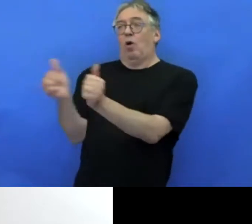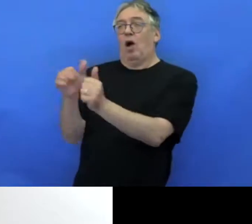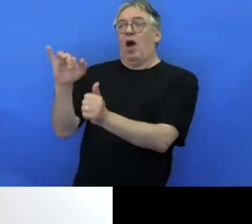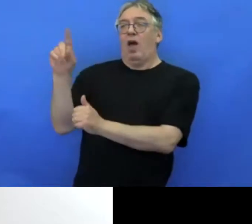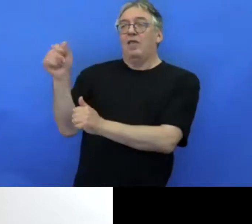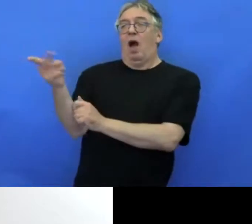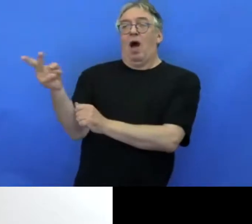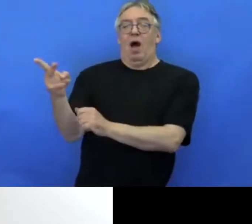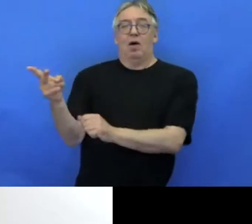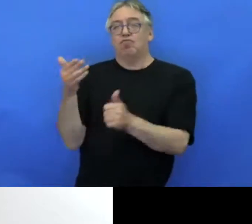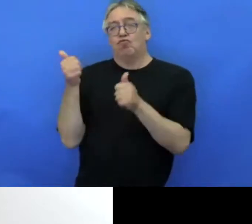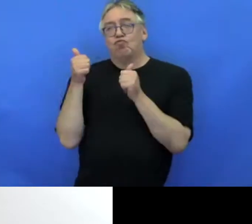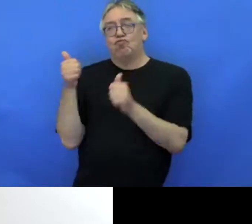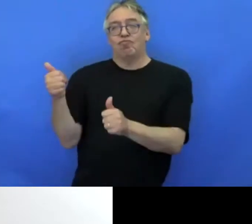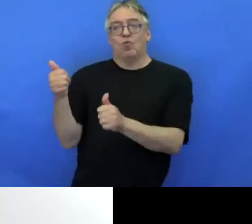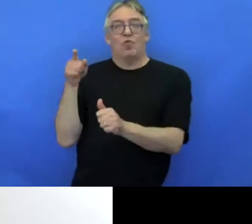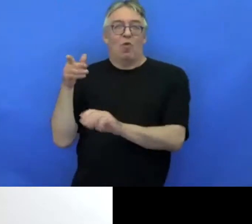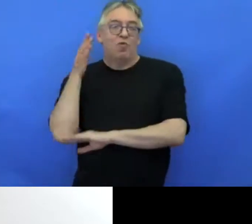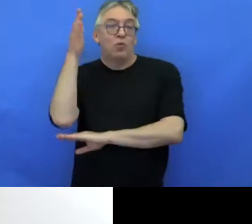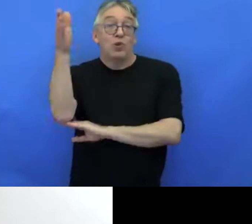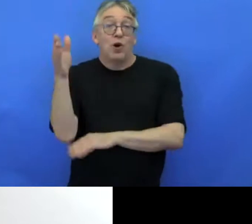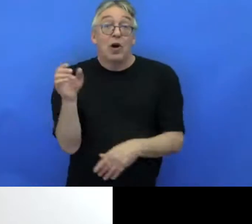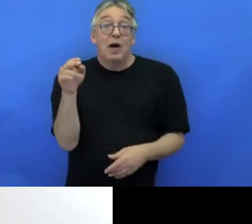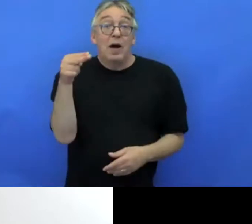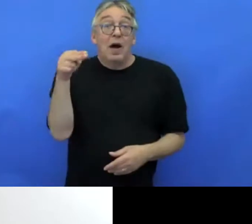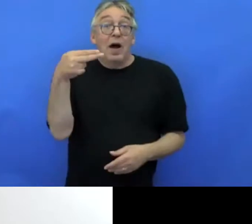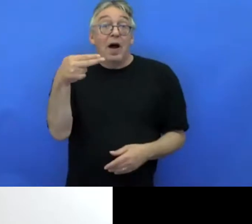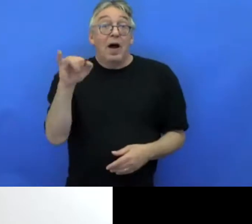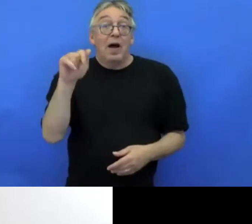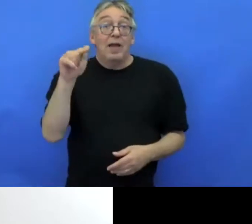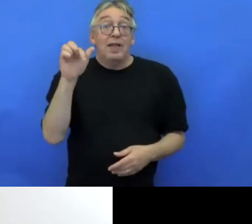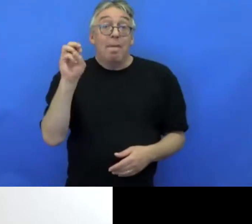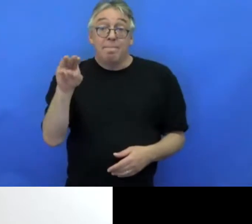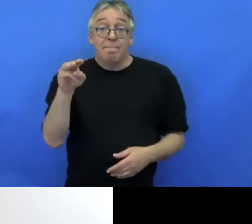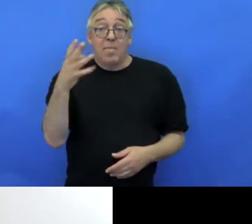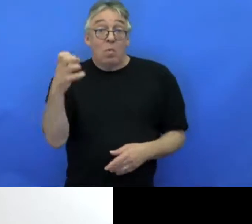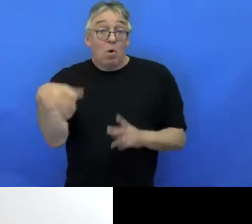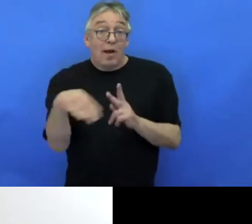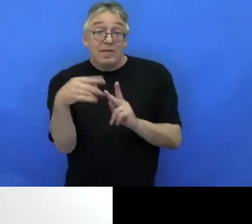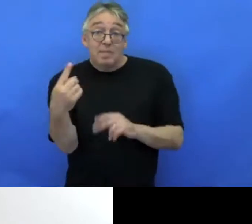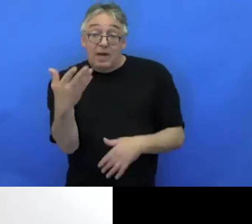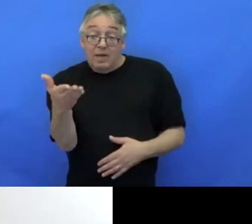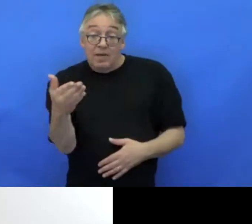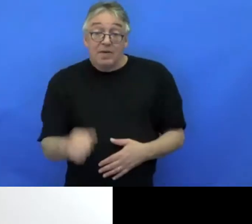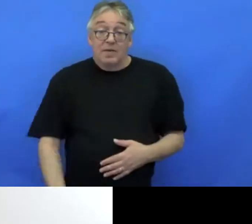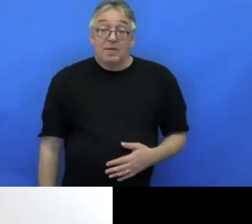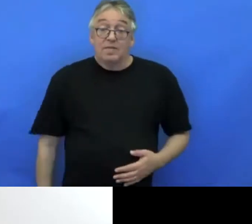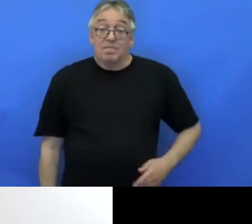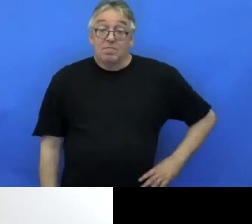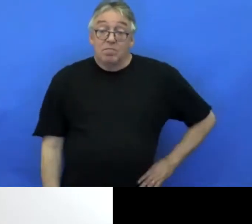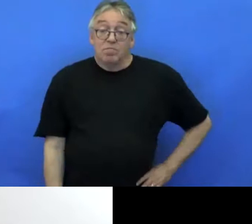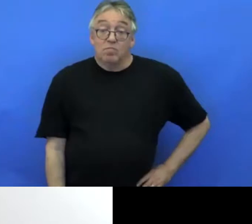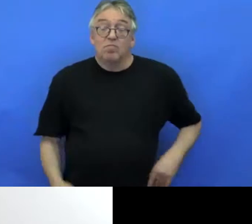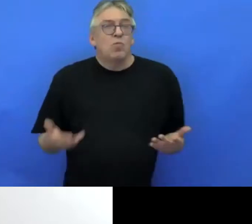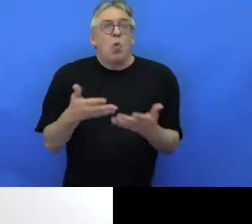good sign for the future. Haitham, do you want to add anything about voices being at the table and what kind of knowledge and research we need